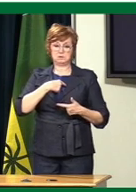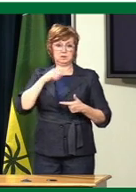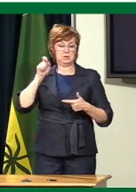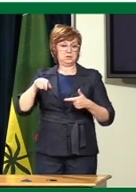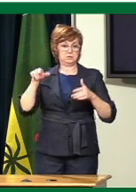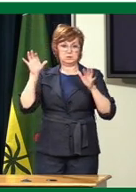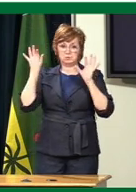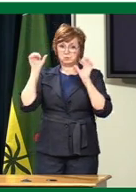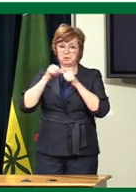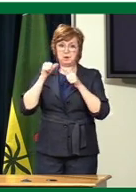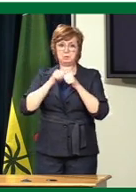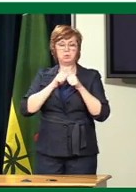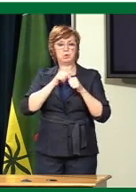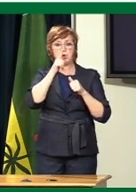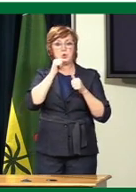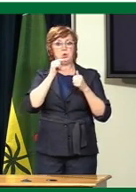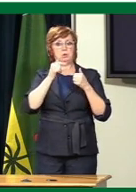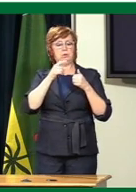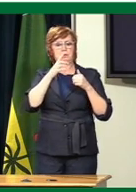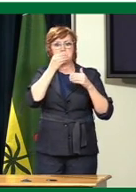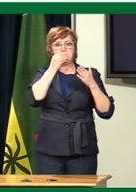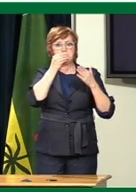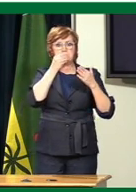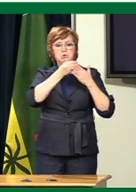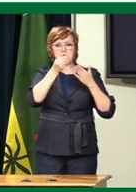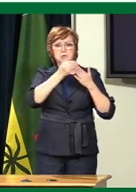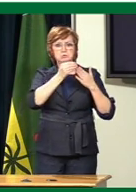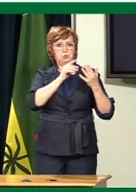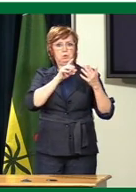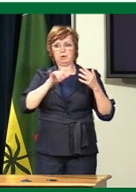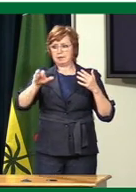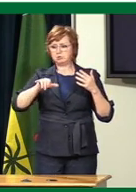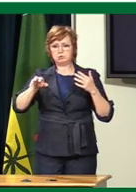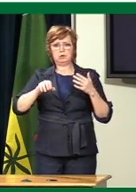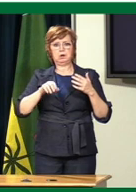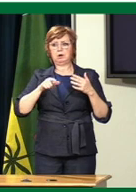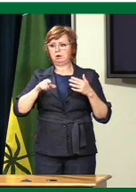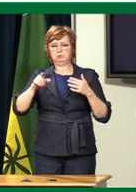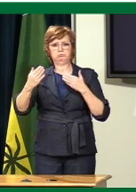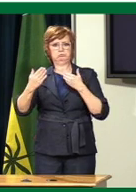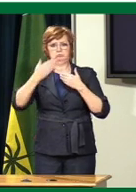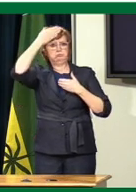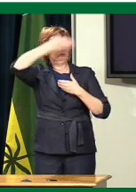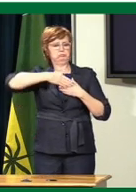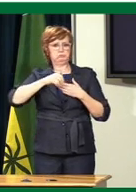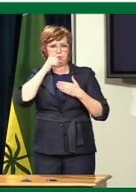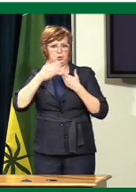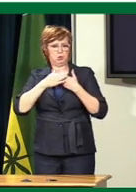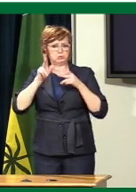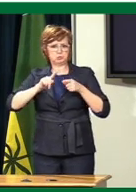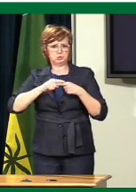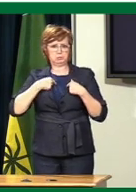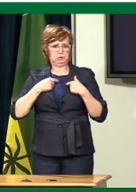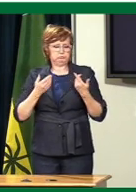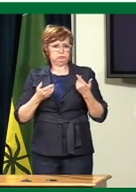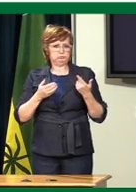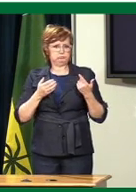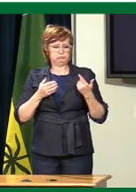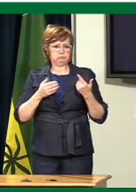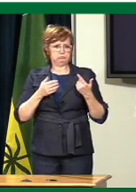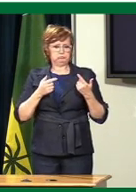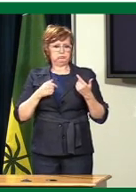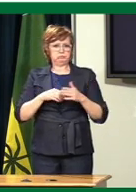what's not a close contact, and we need to go about our daily business, which is as per the current guidelines and